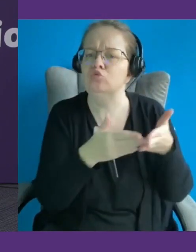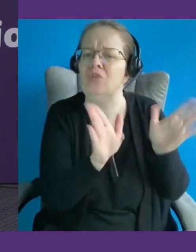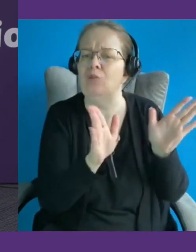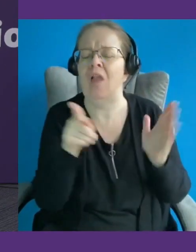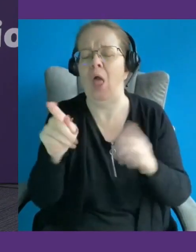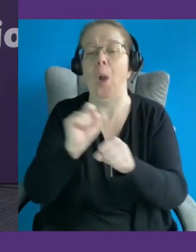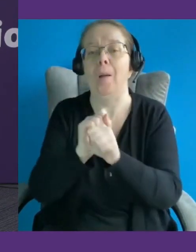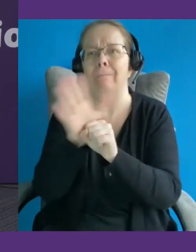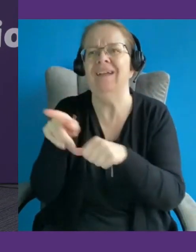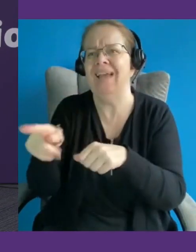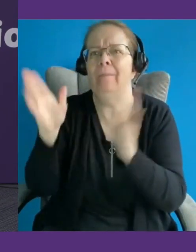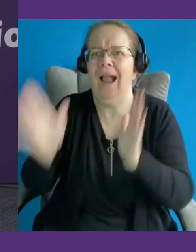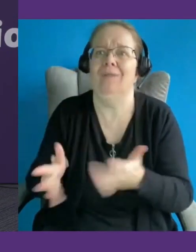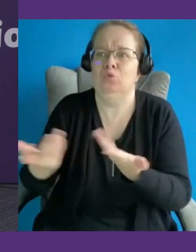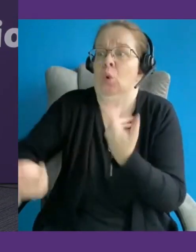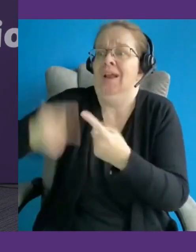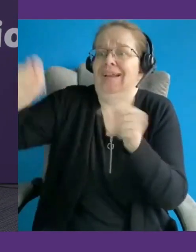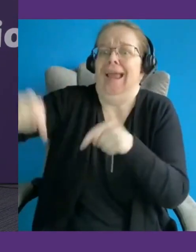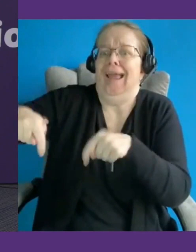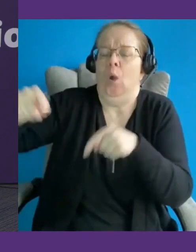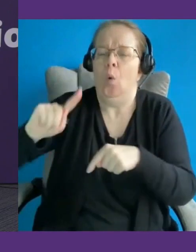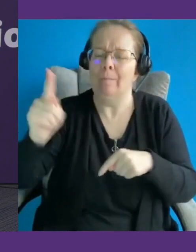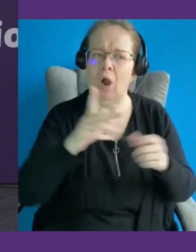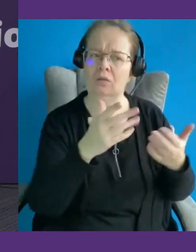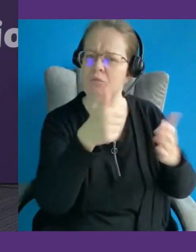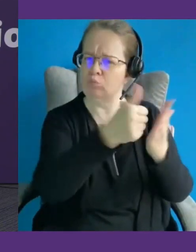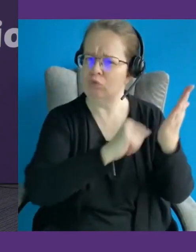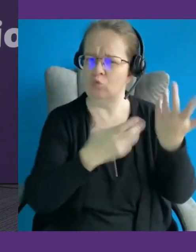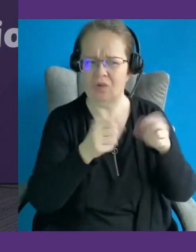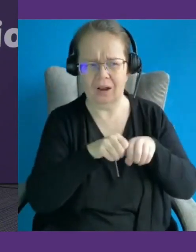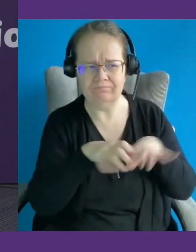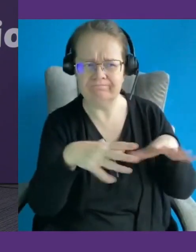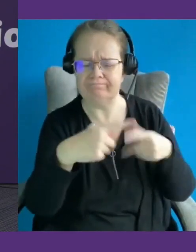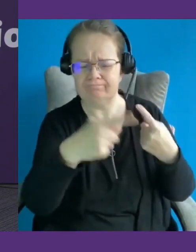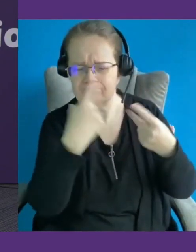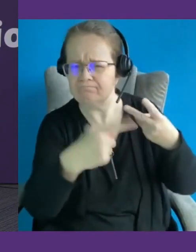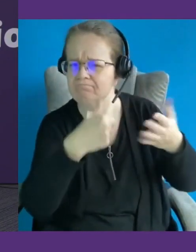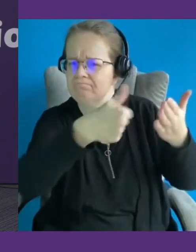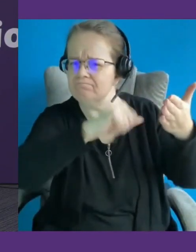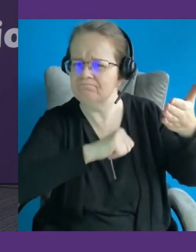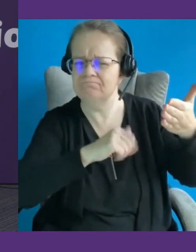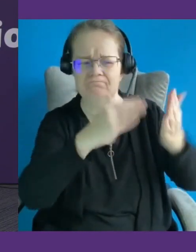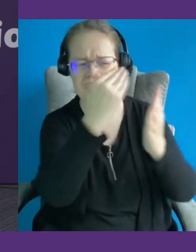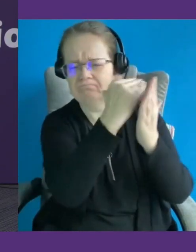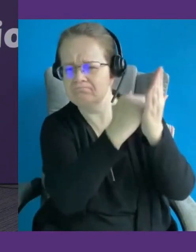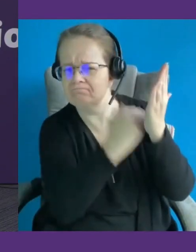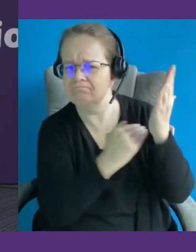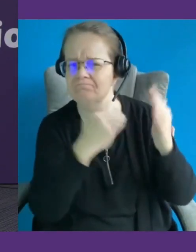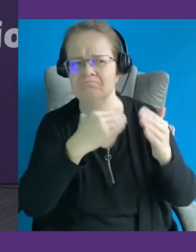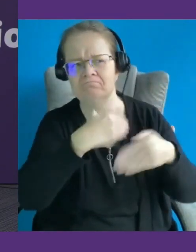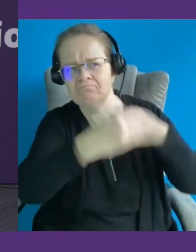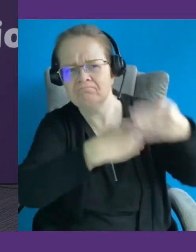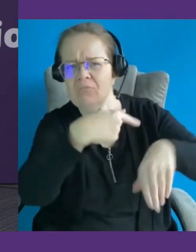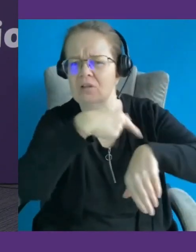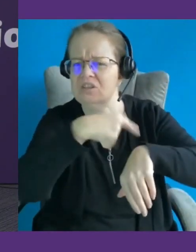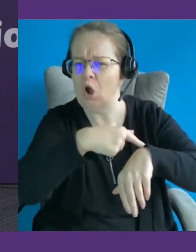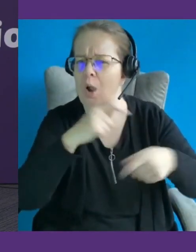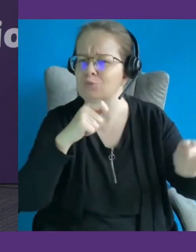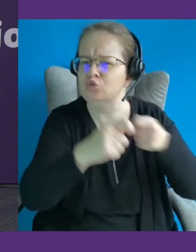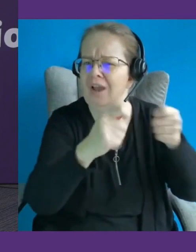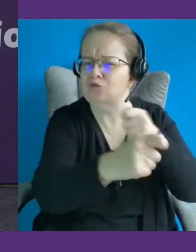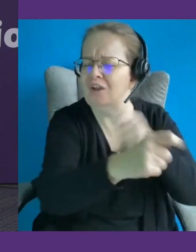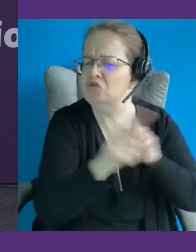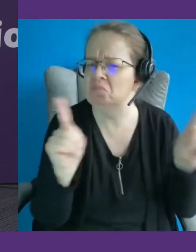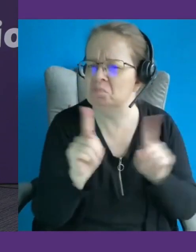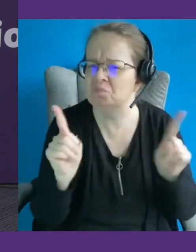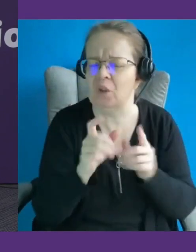in some way, or disability. How does that work now? And I guess over time, what have the changes been to ensure